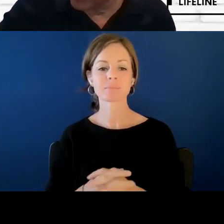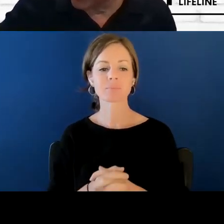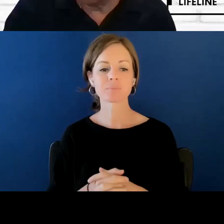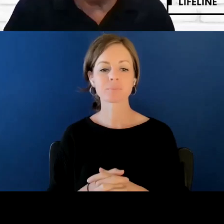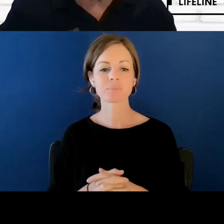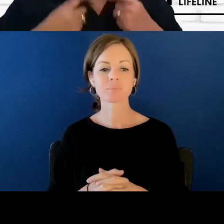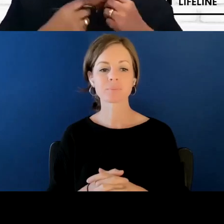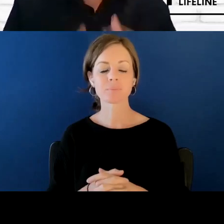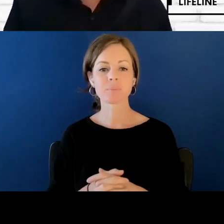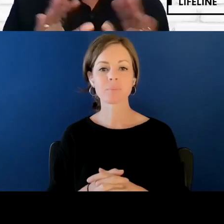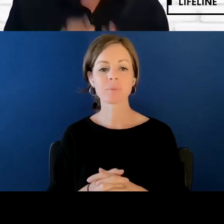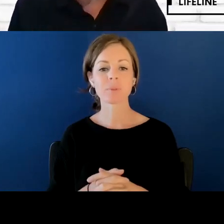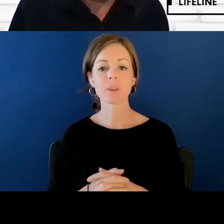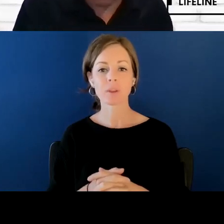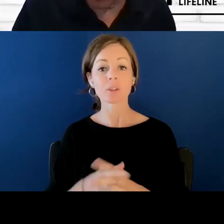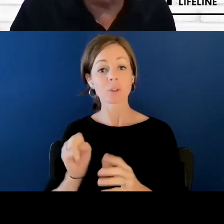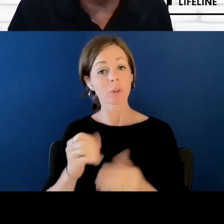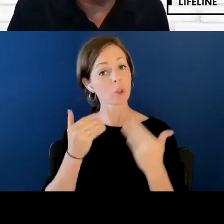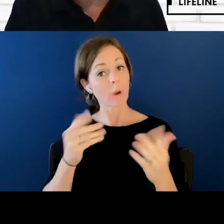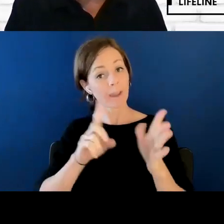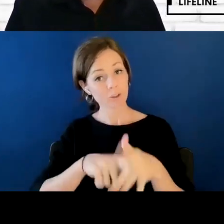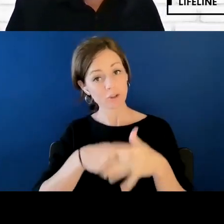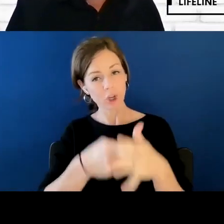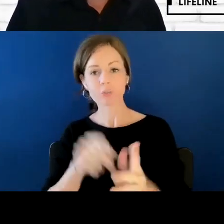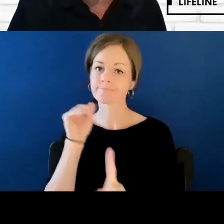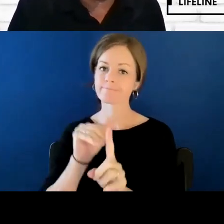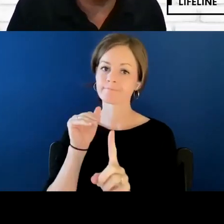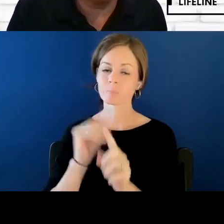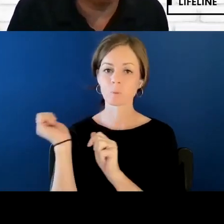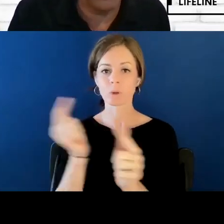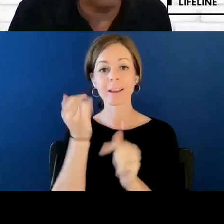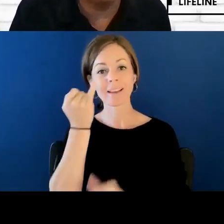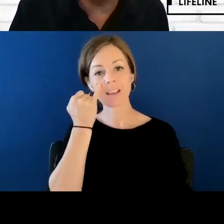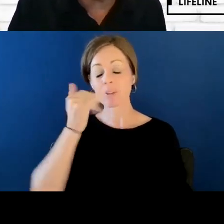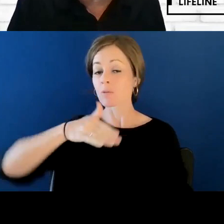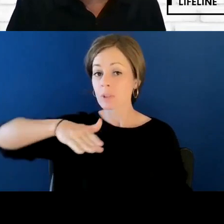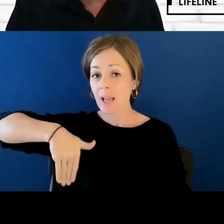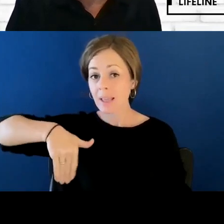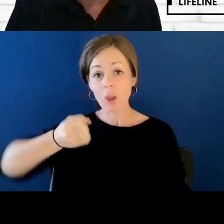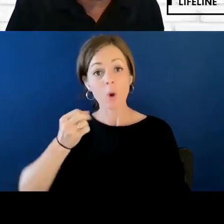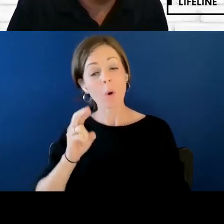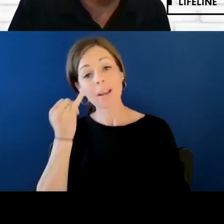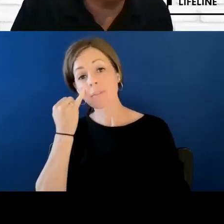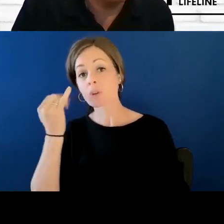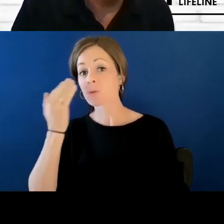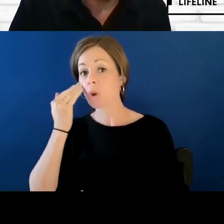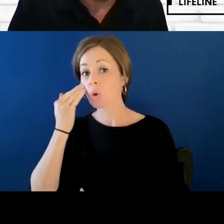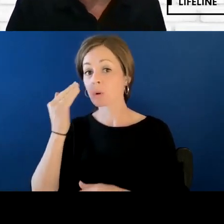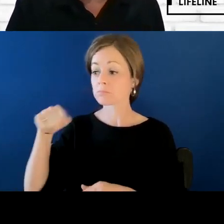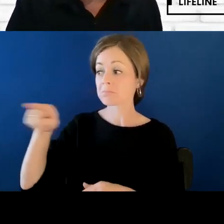In order to queue up so we can get to that point, just a reminder to everyone that if you haven't already or you know someone who's not yet signed